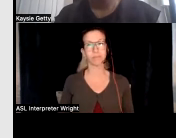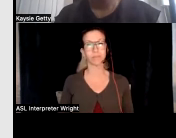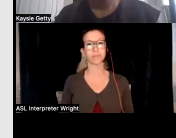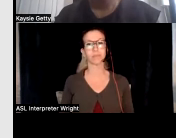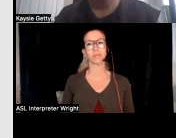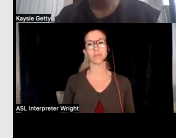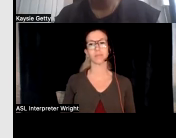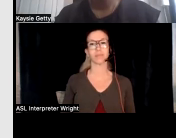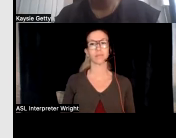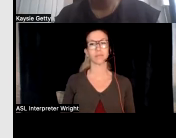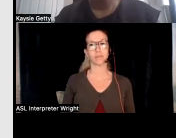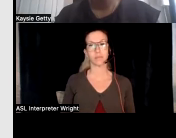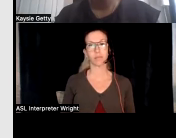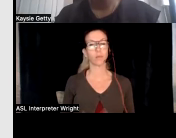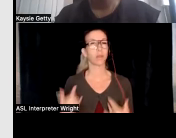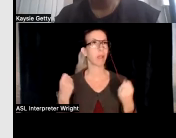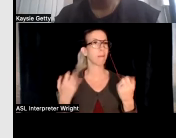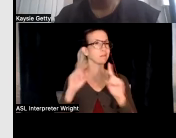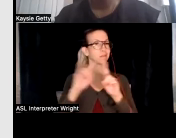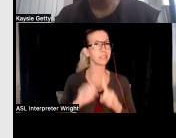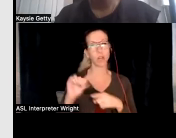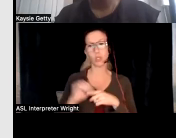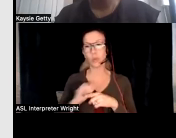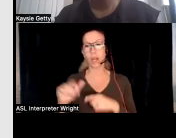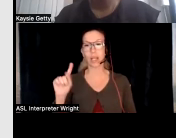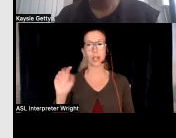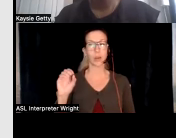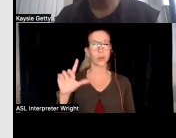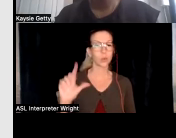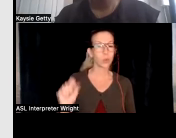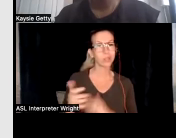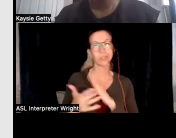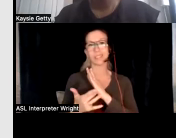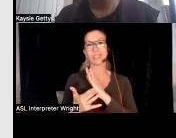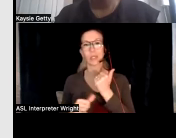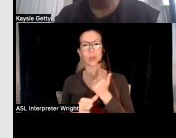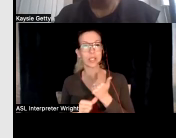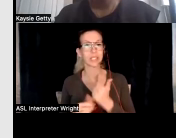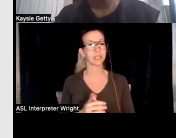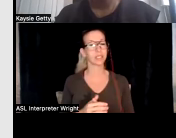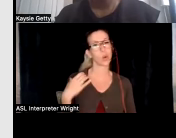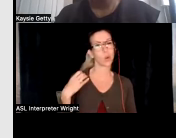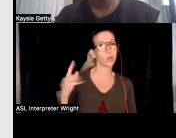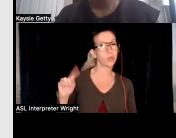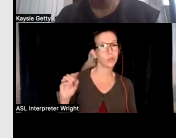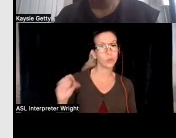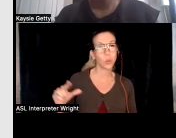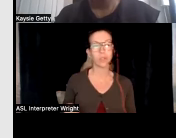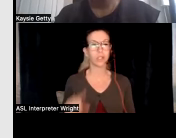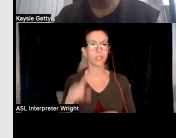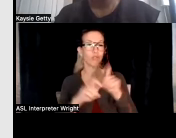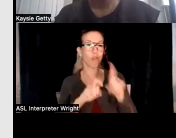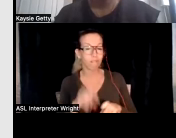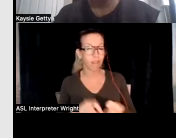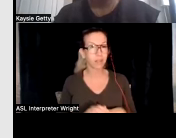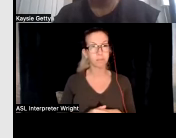have a lot of training and tools and technical assistance and a coaching tool and a survey that we're going to talk about, but really think about where would